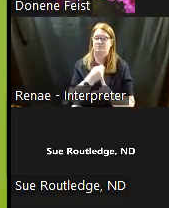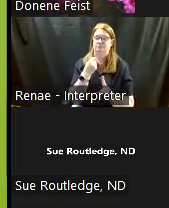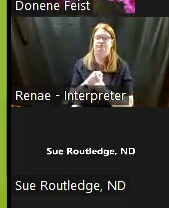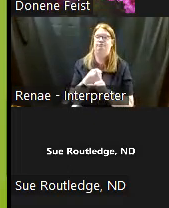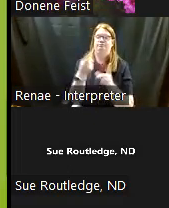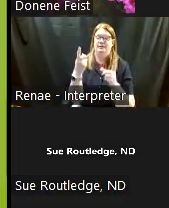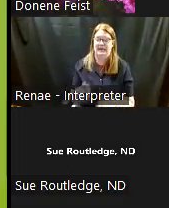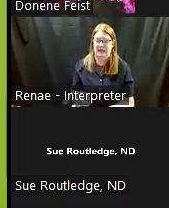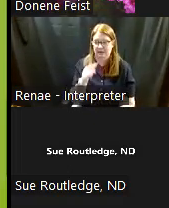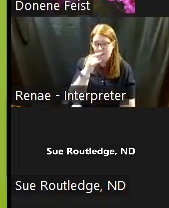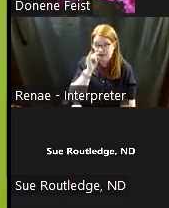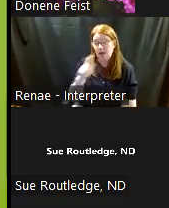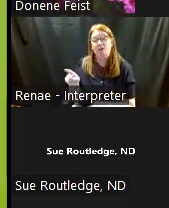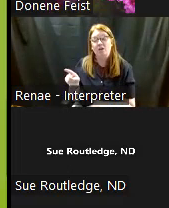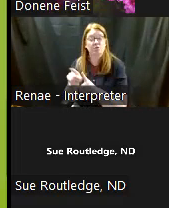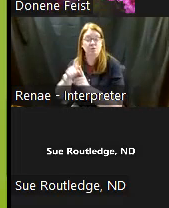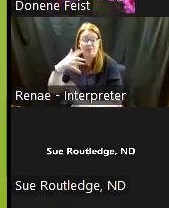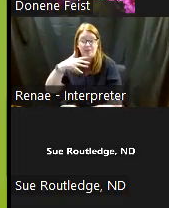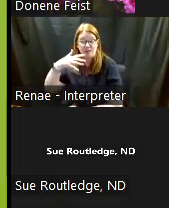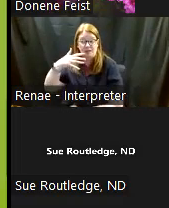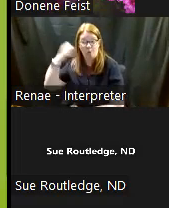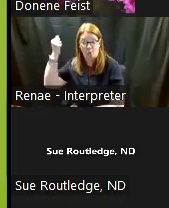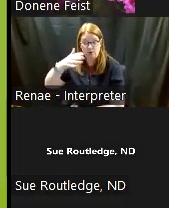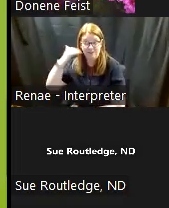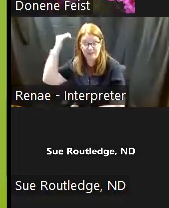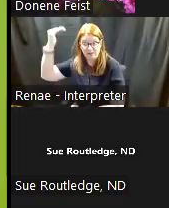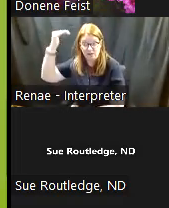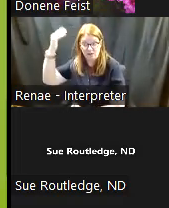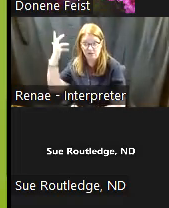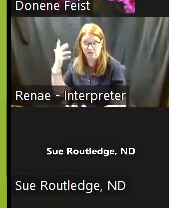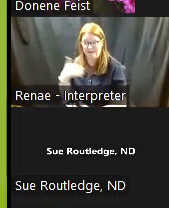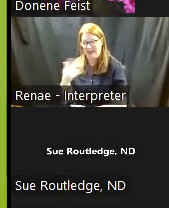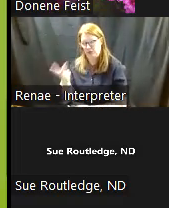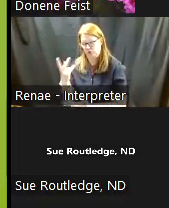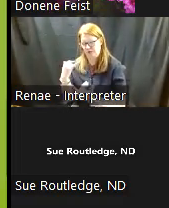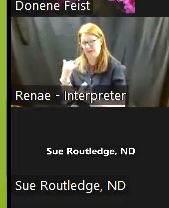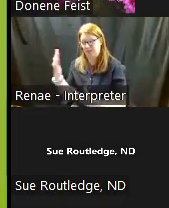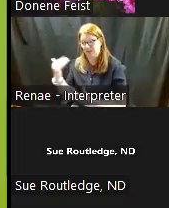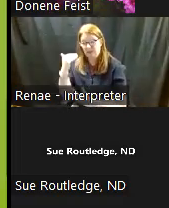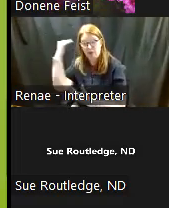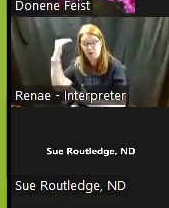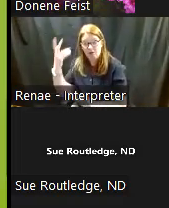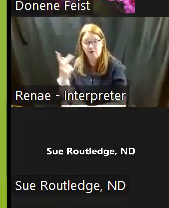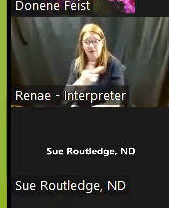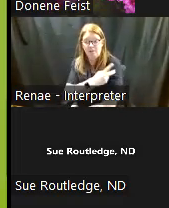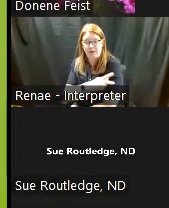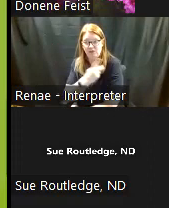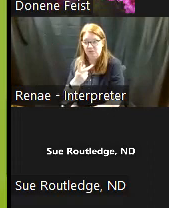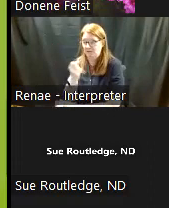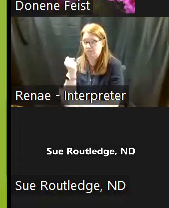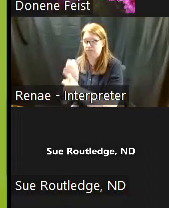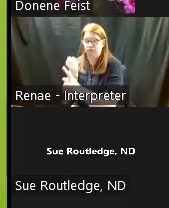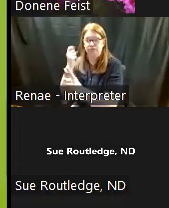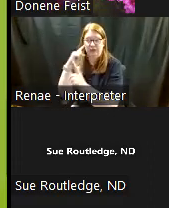it a lot in our adult population in the clinic. I had 2 today. So patients can acquire a sudden